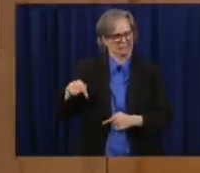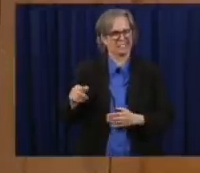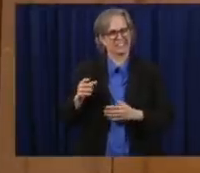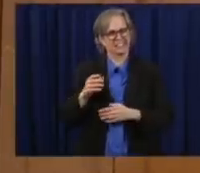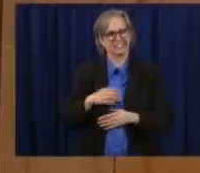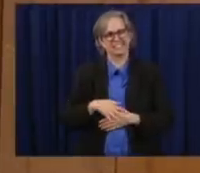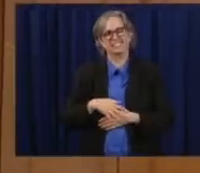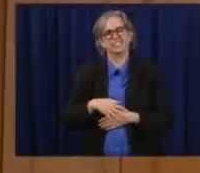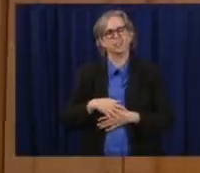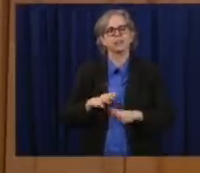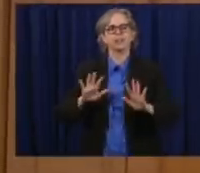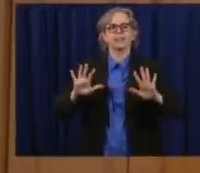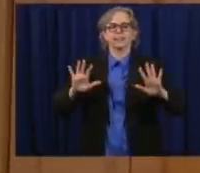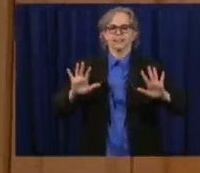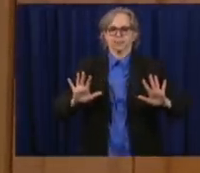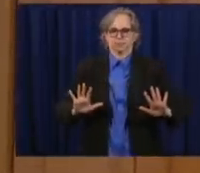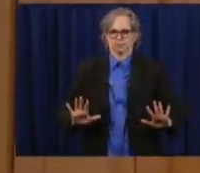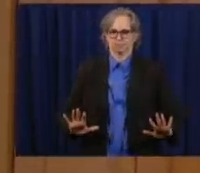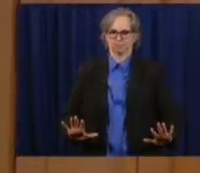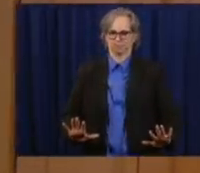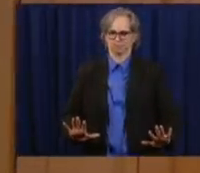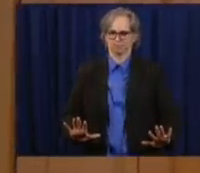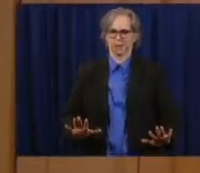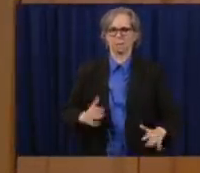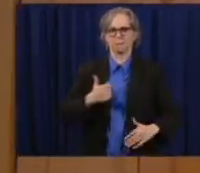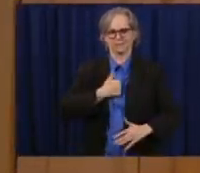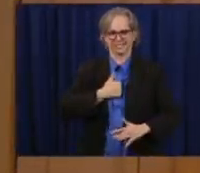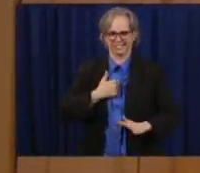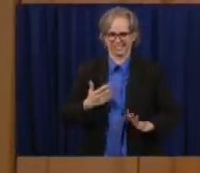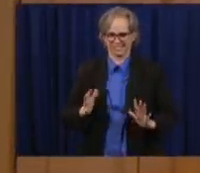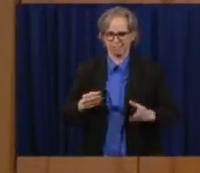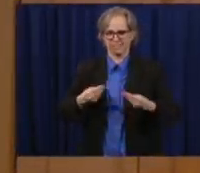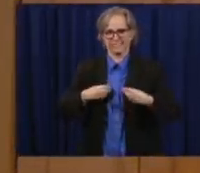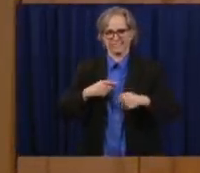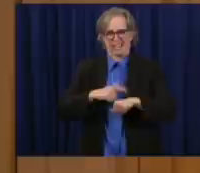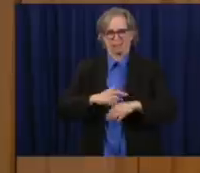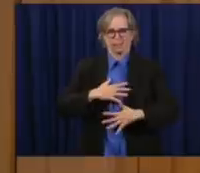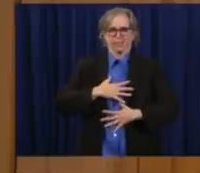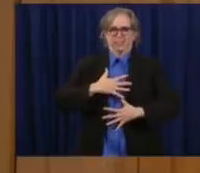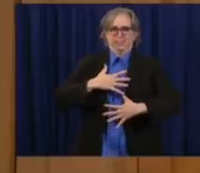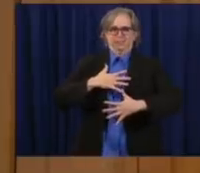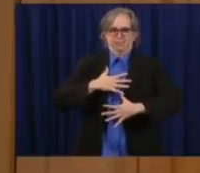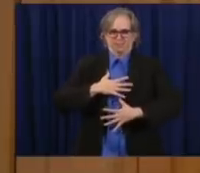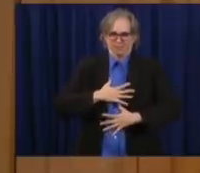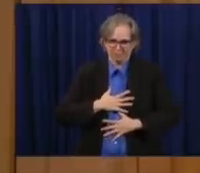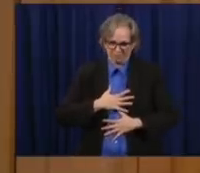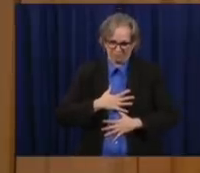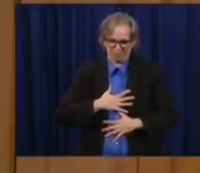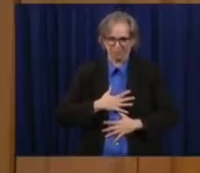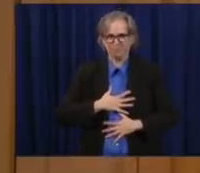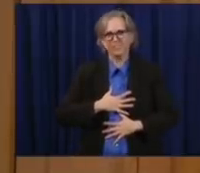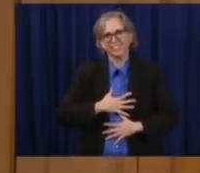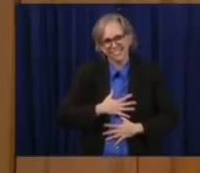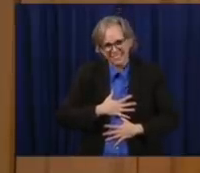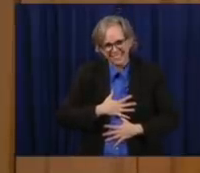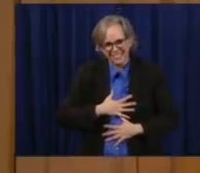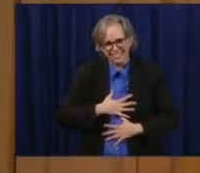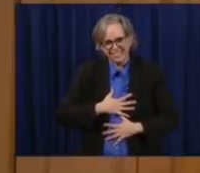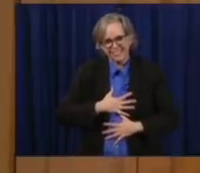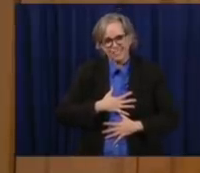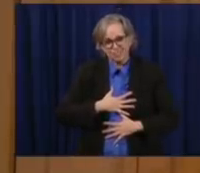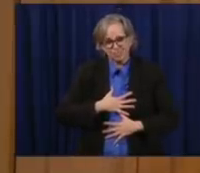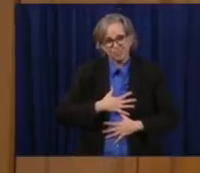compose myself, and they gave me a grace period here. I just want to say to everyone out